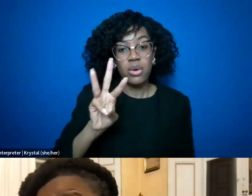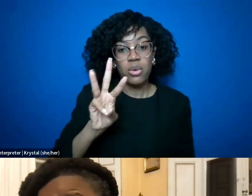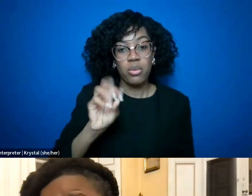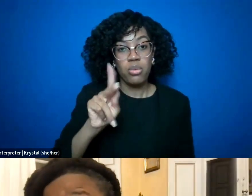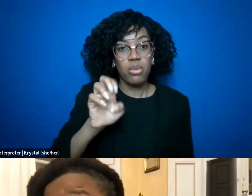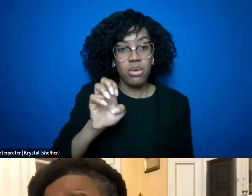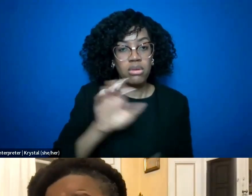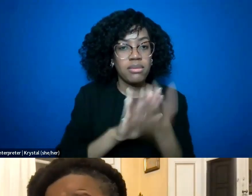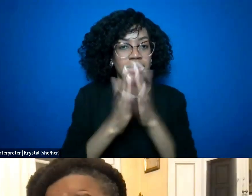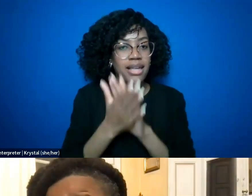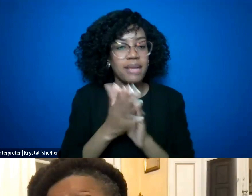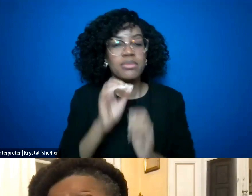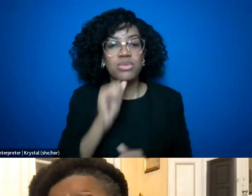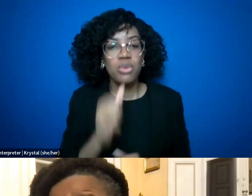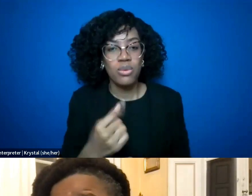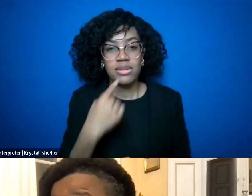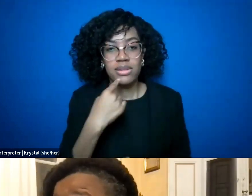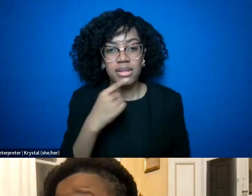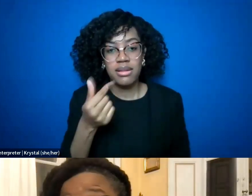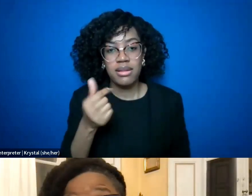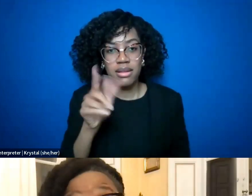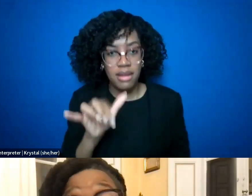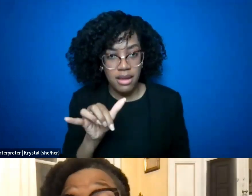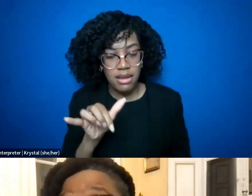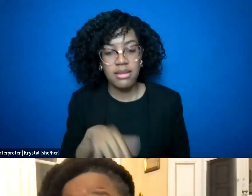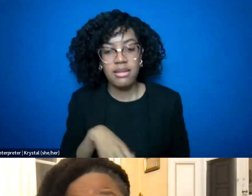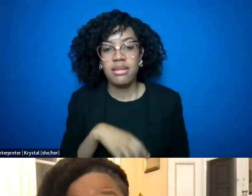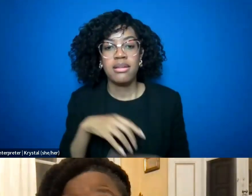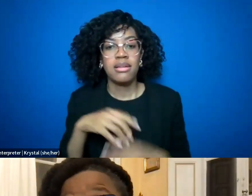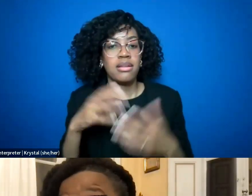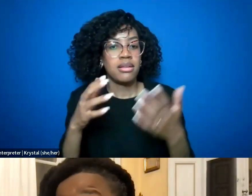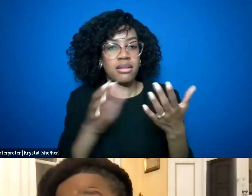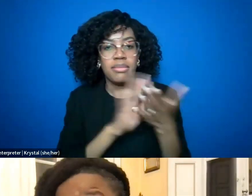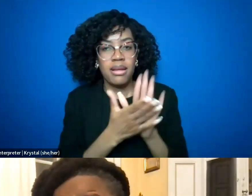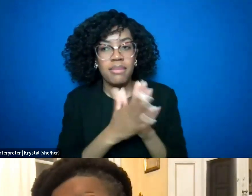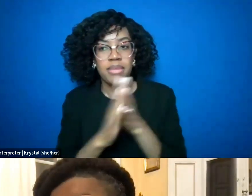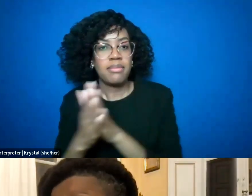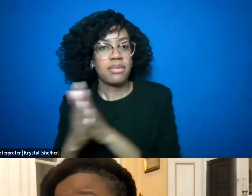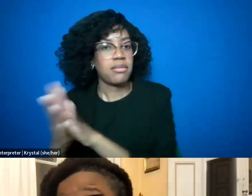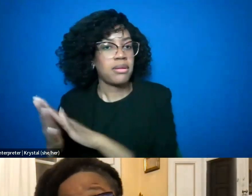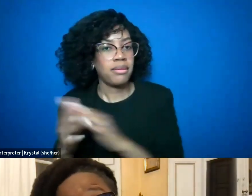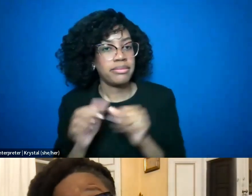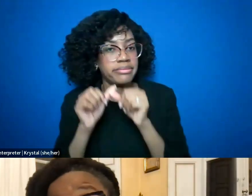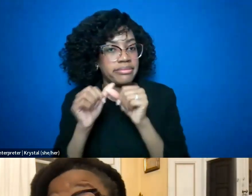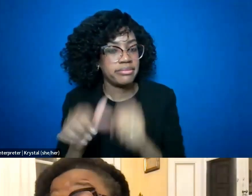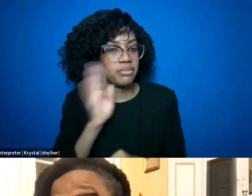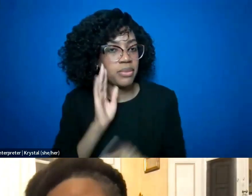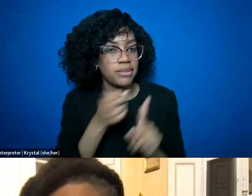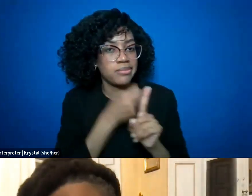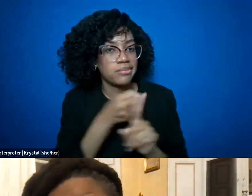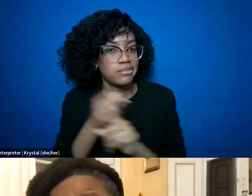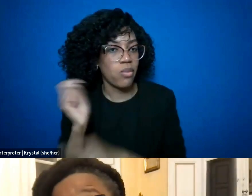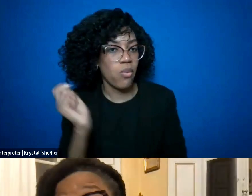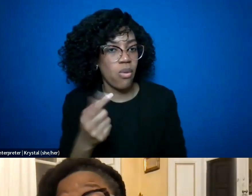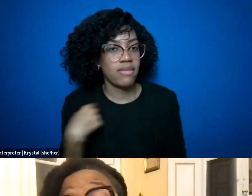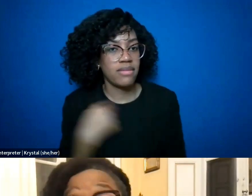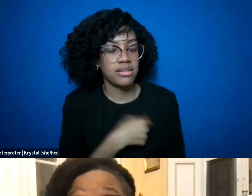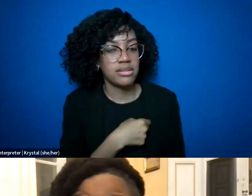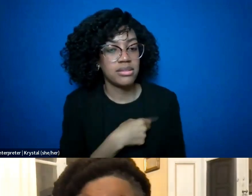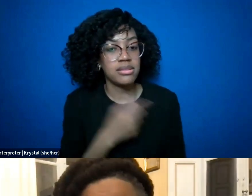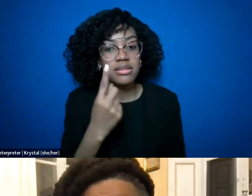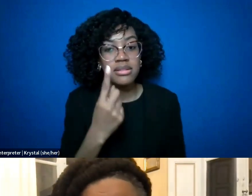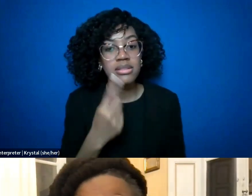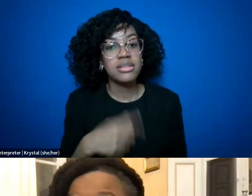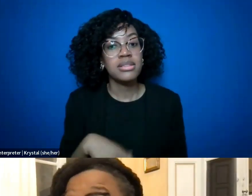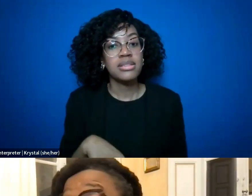So number one, there's no outrunning this. Number two, education is key to democracy. You can't save democracy